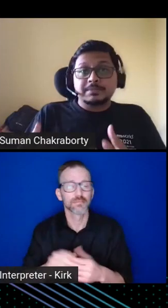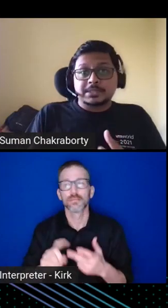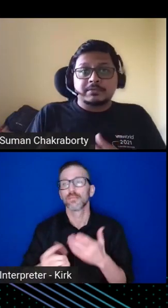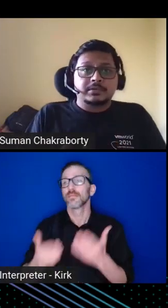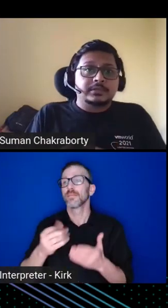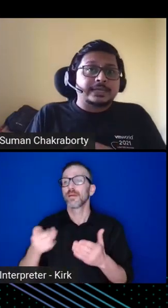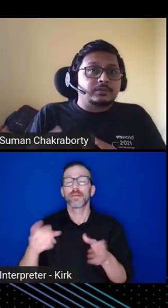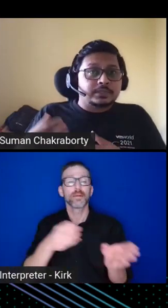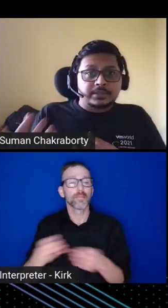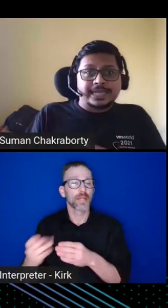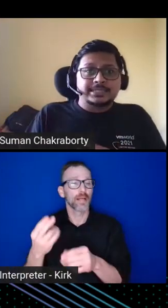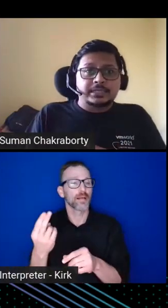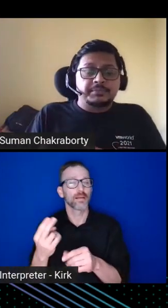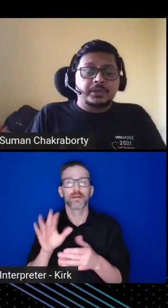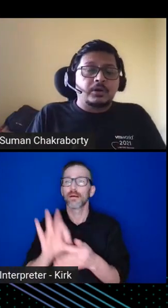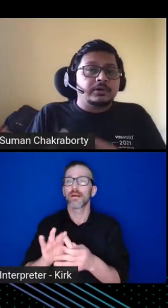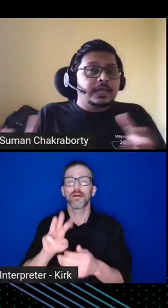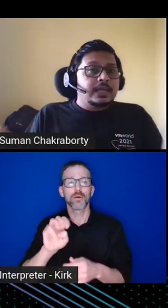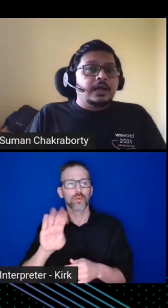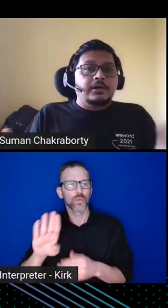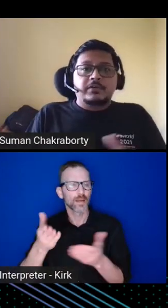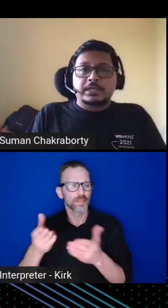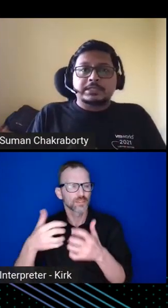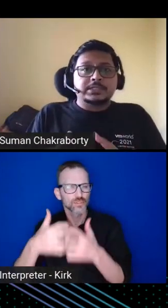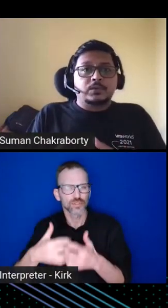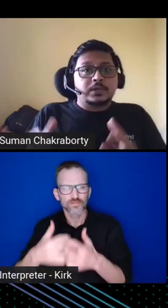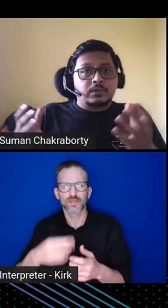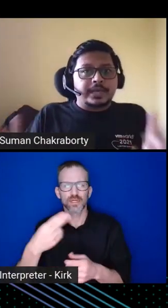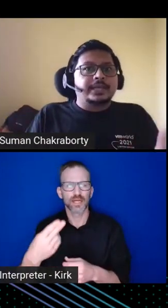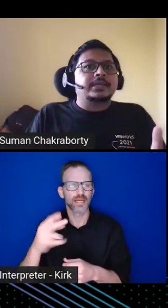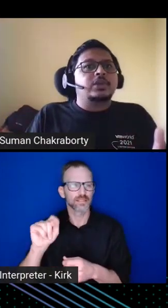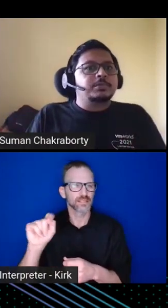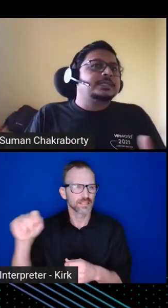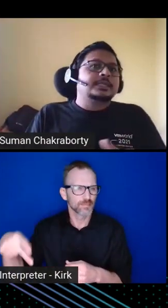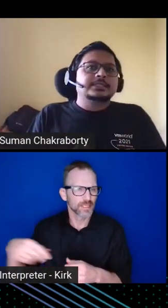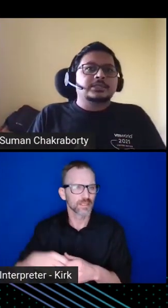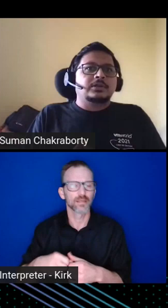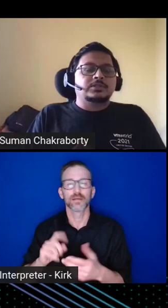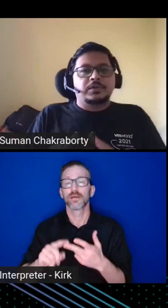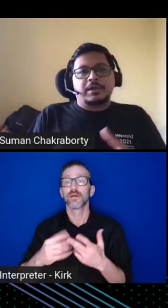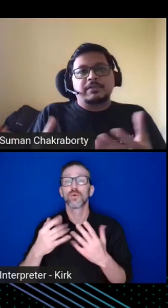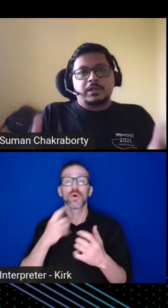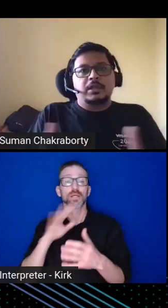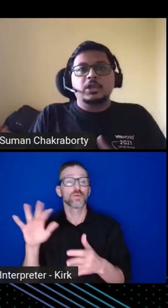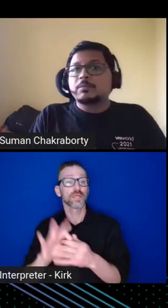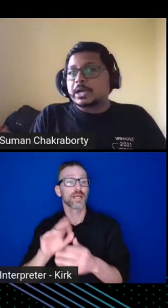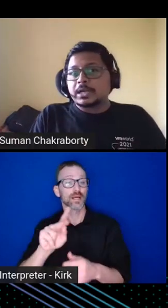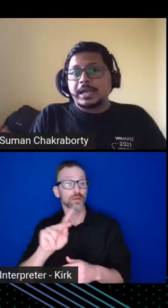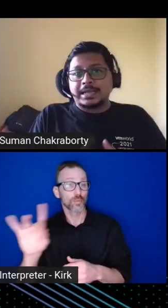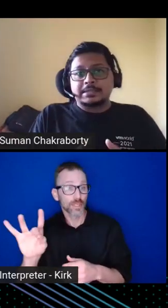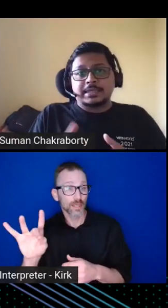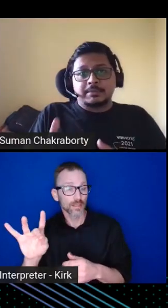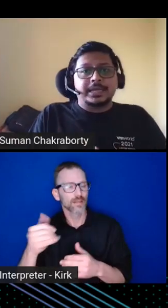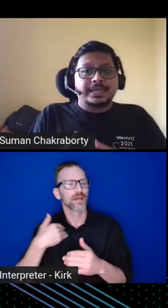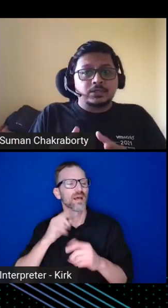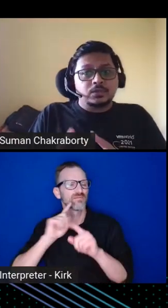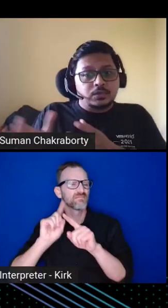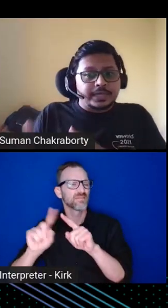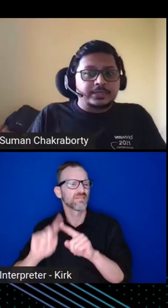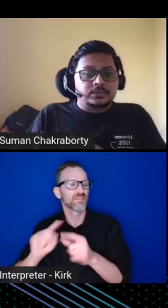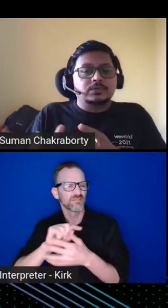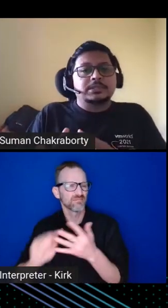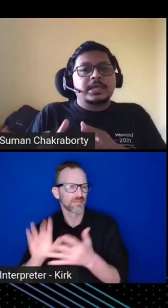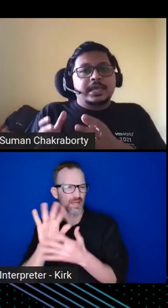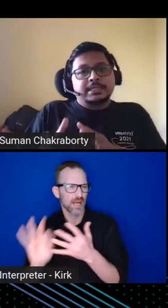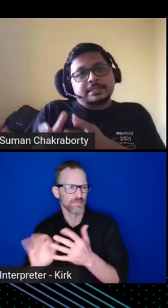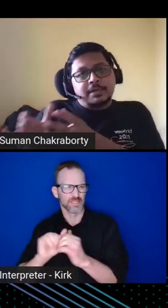a web server that runs on HTTP, or for instance, you want to connect a Kubernetes cluster also. You have the kubectl as the command line tool to